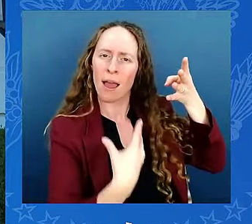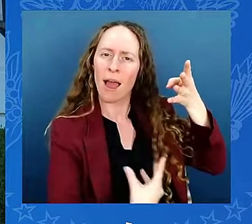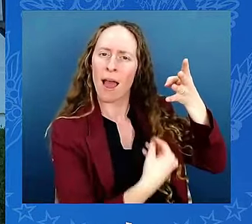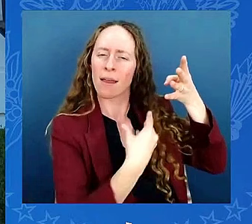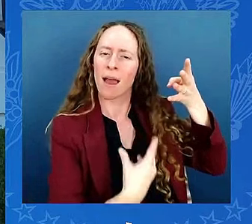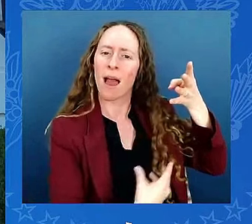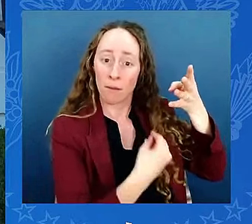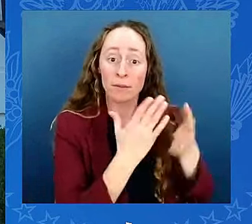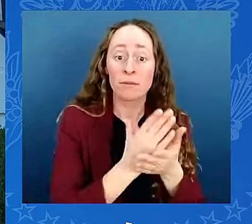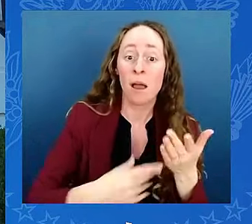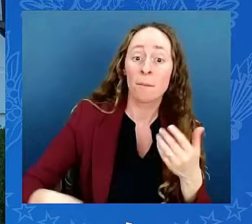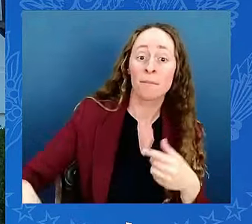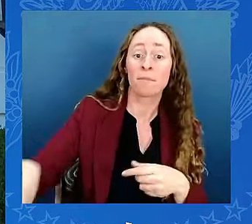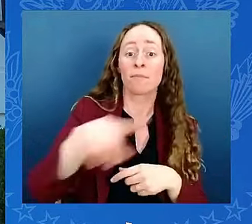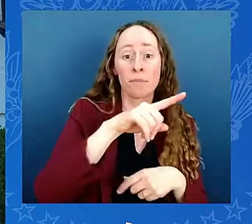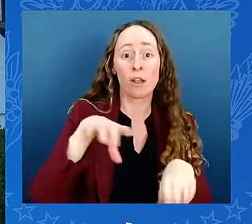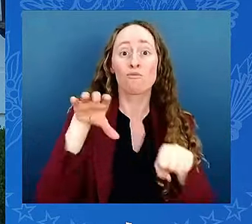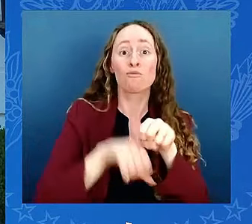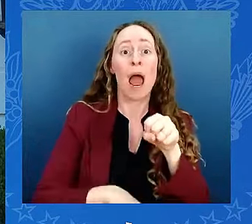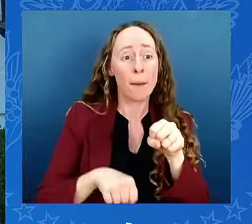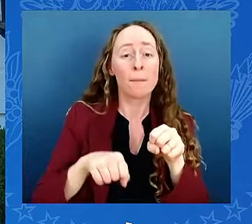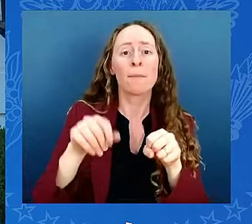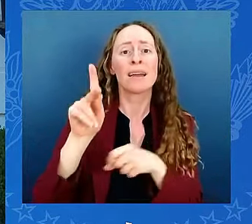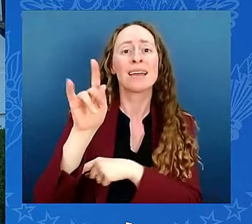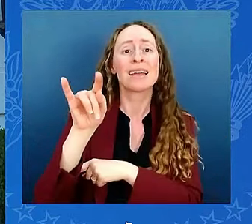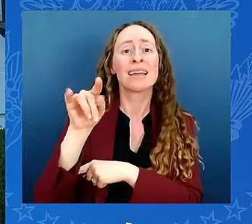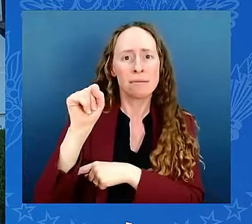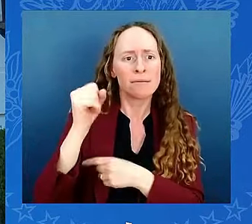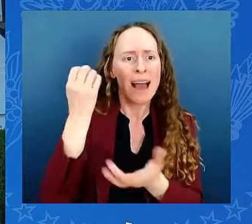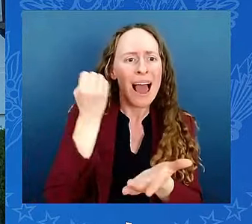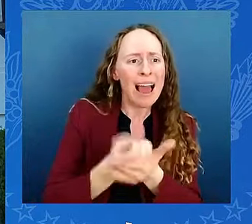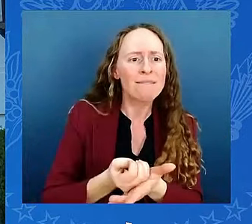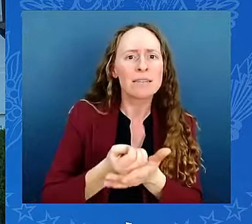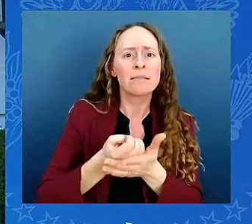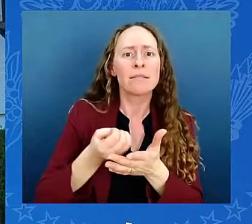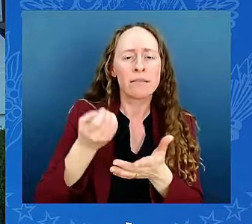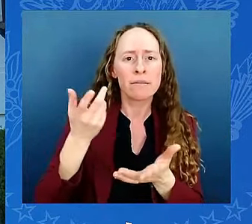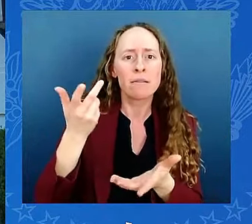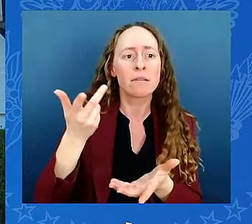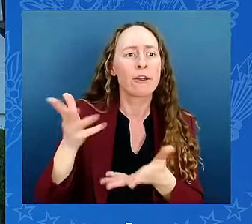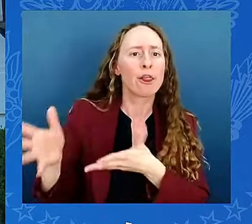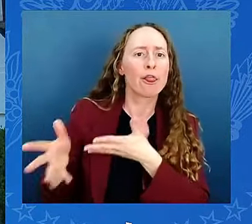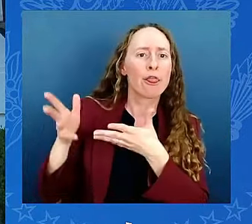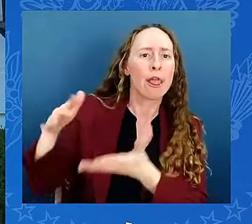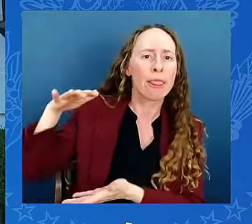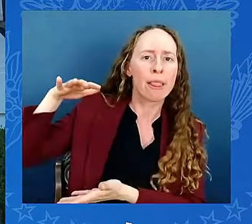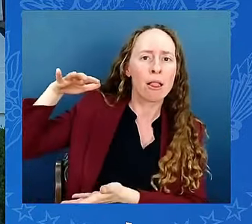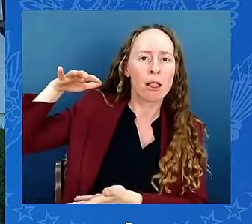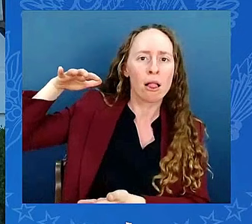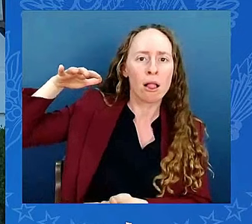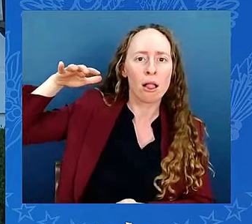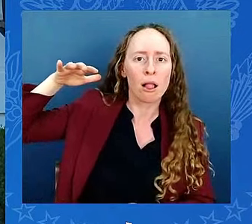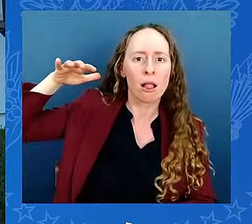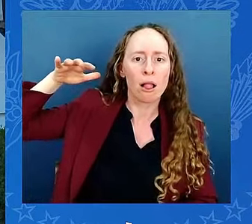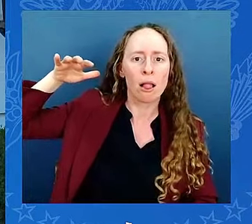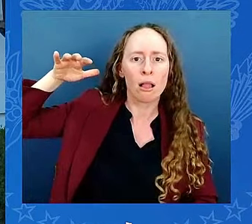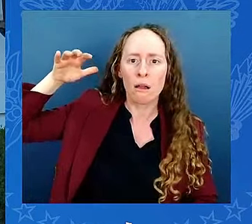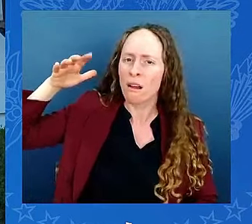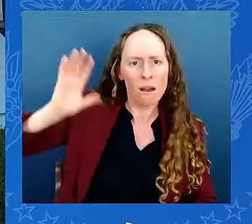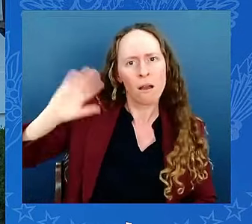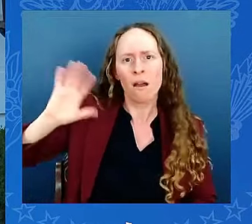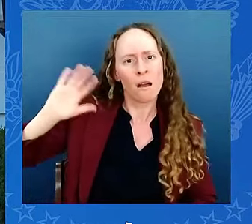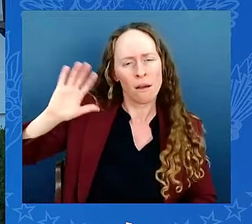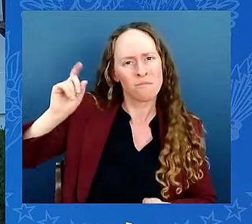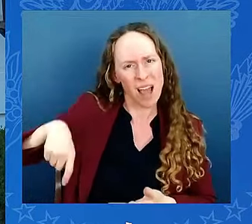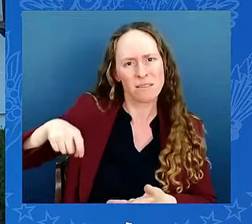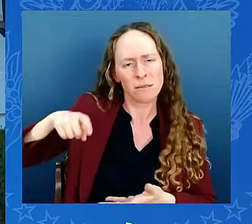we secured historic funding to increase so much more. Since we passed VAWA, according to the Department